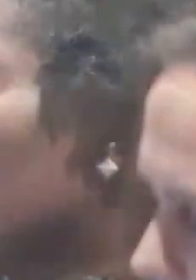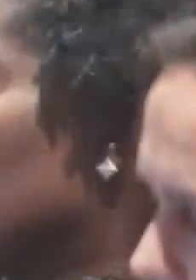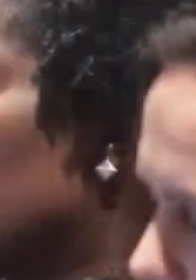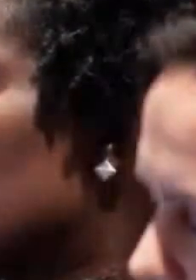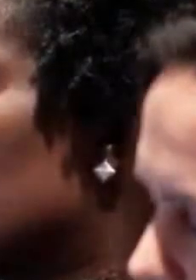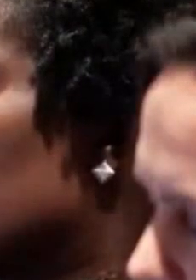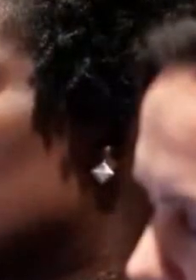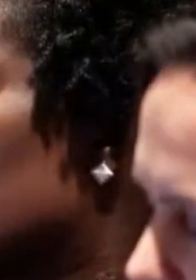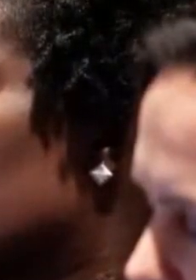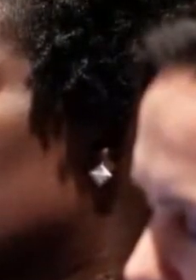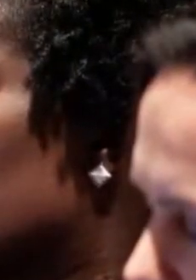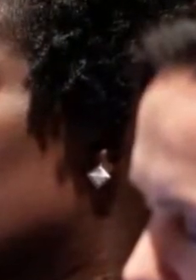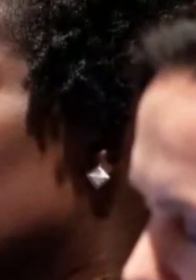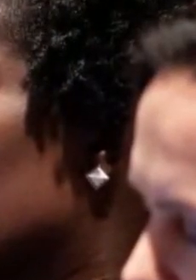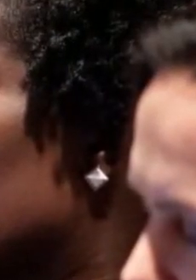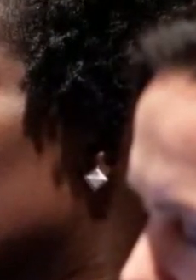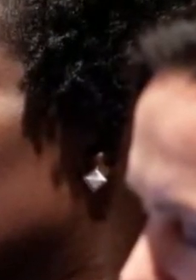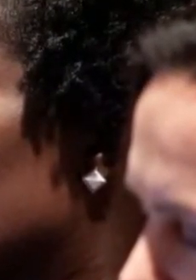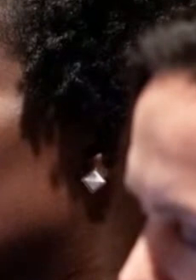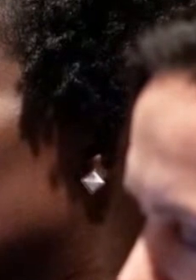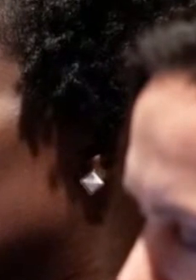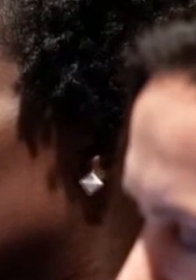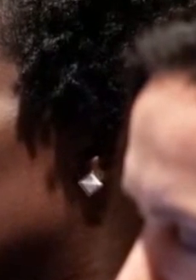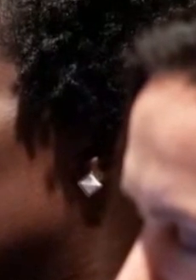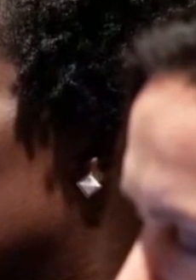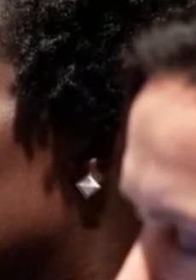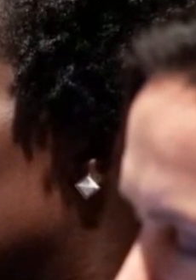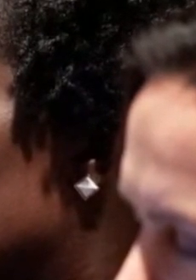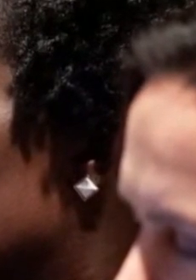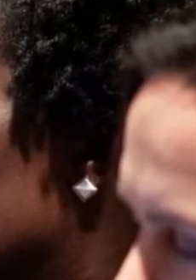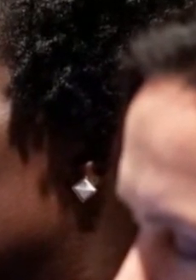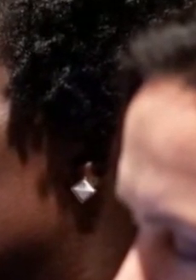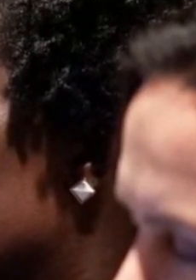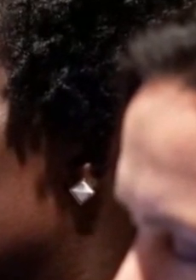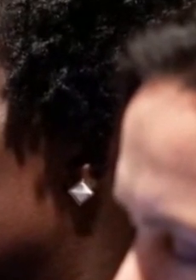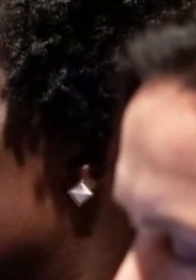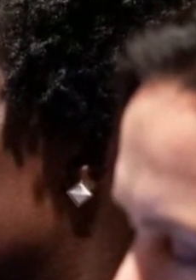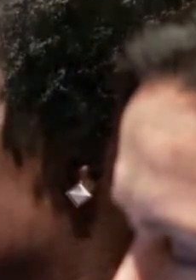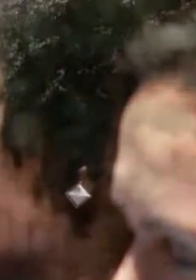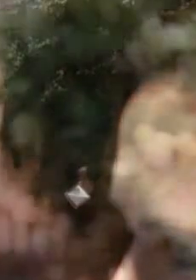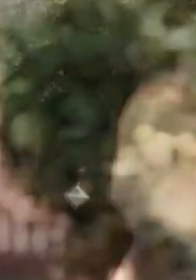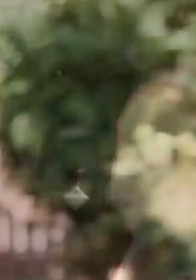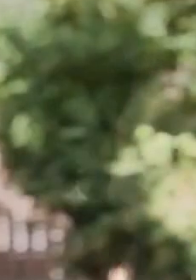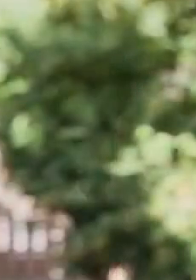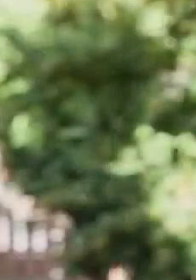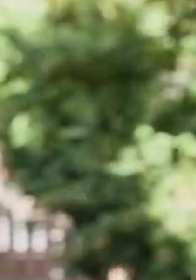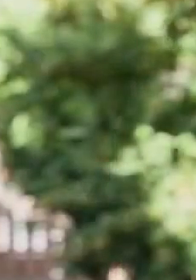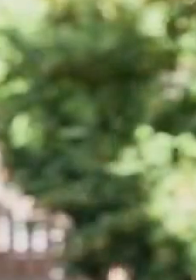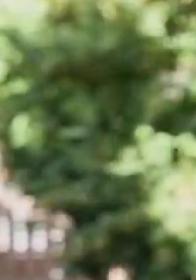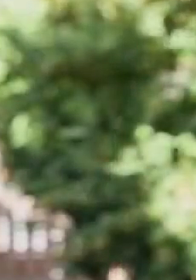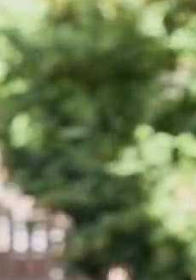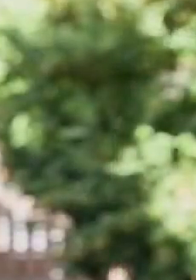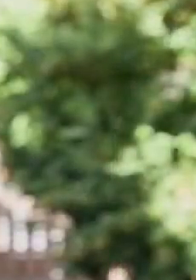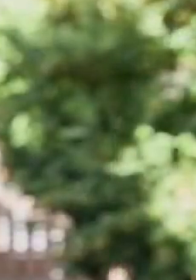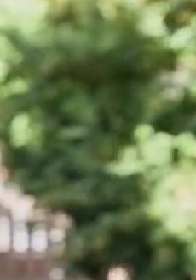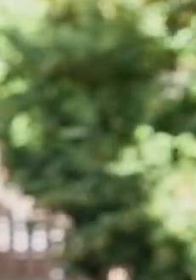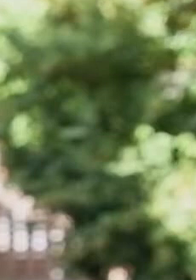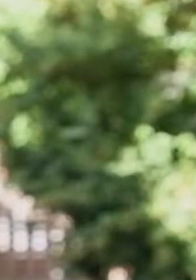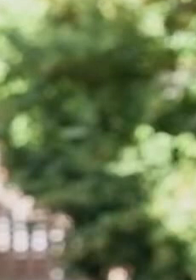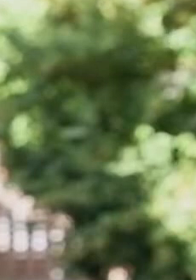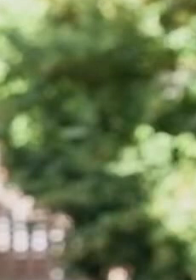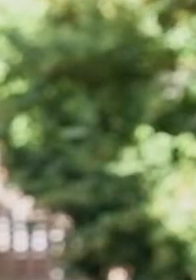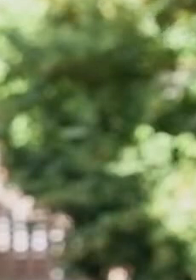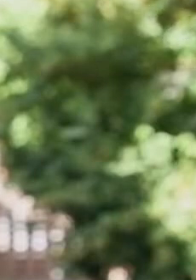The next generation of human rights leaders are here today at UConn. We see it as our mission to